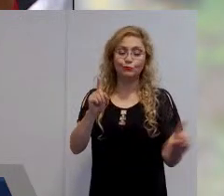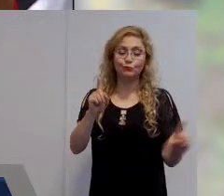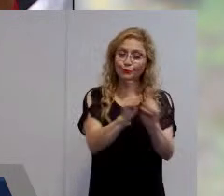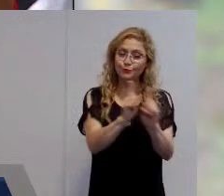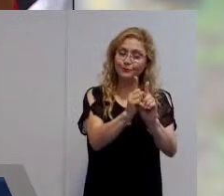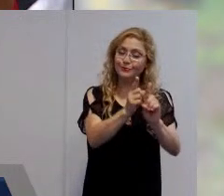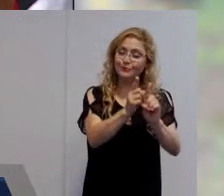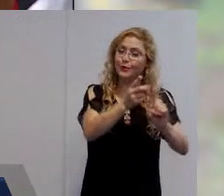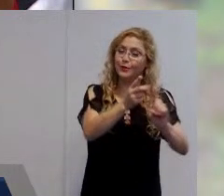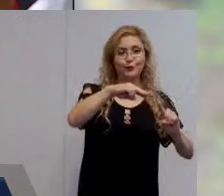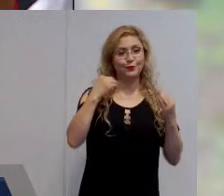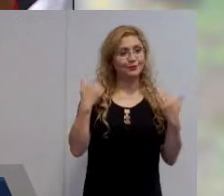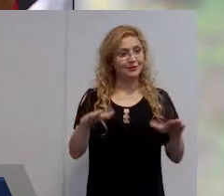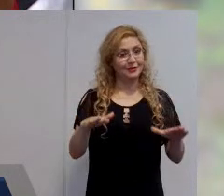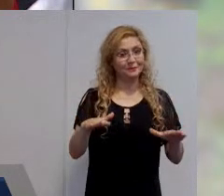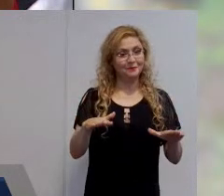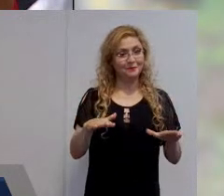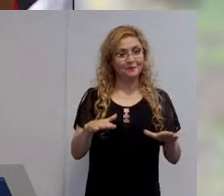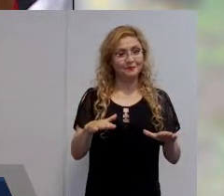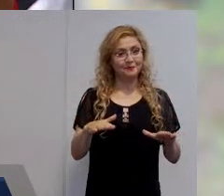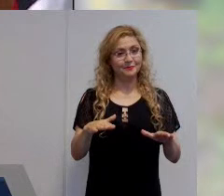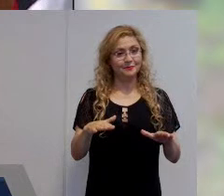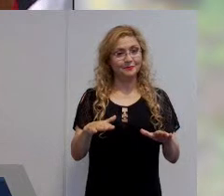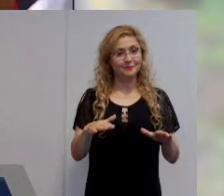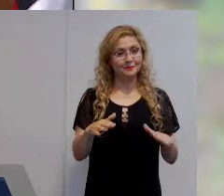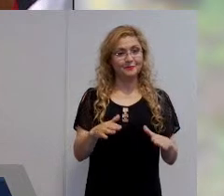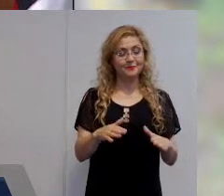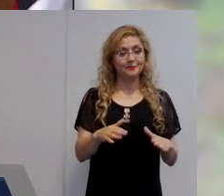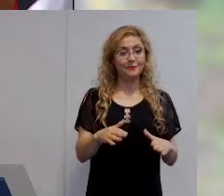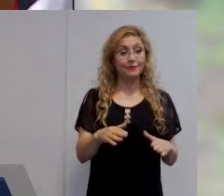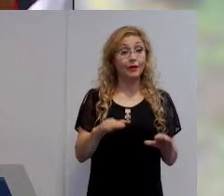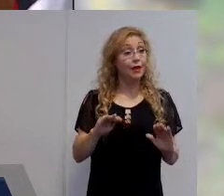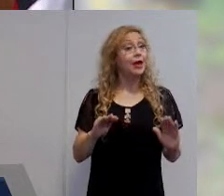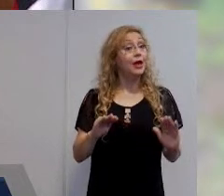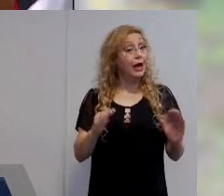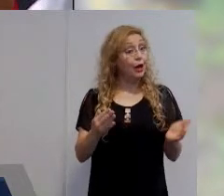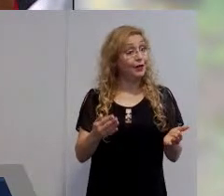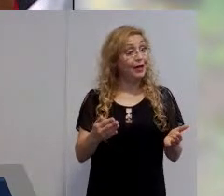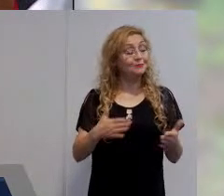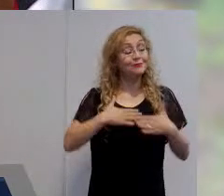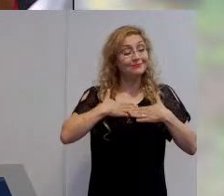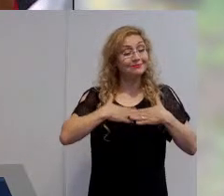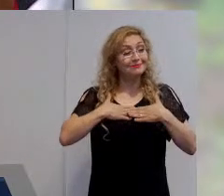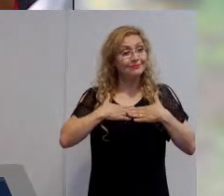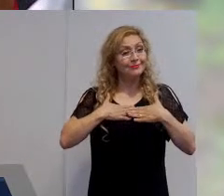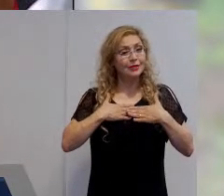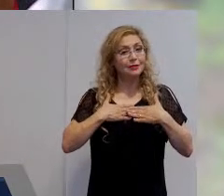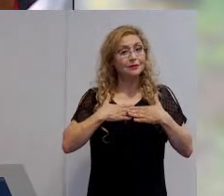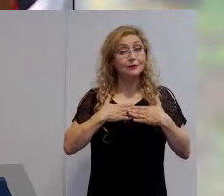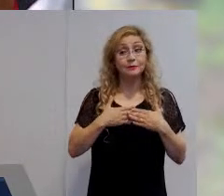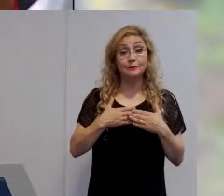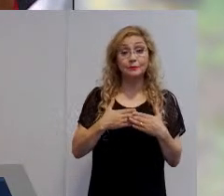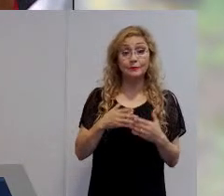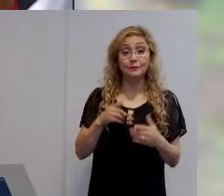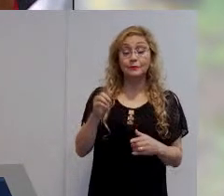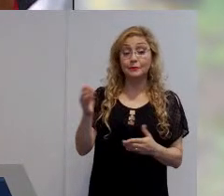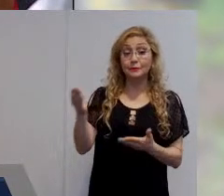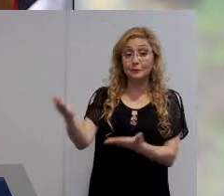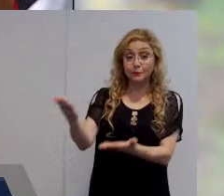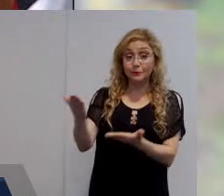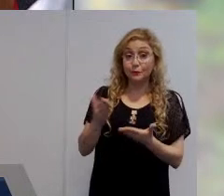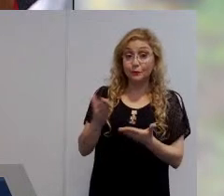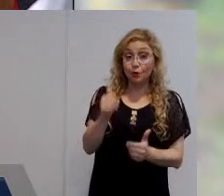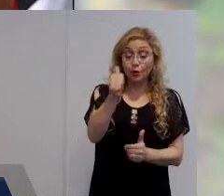in-depth team to be here today and support us. Now we will have the pleasure of